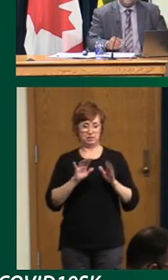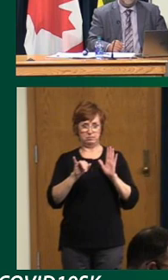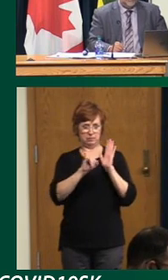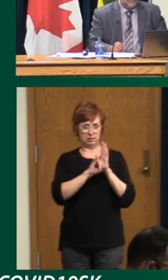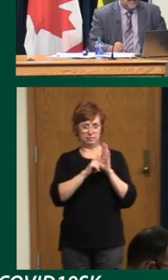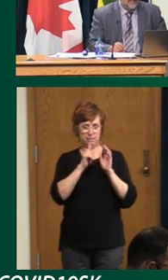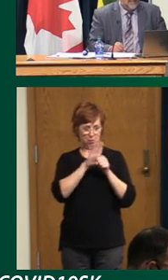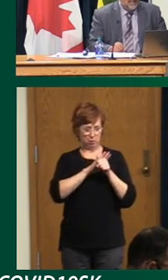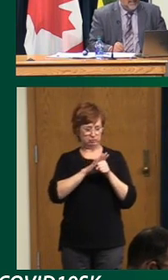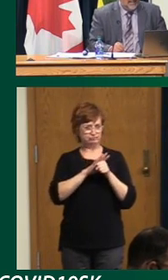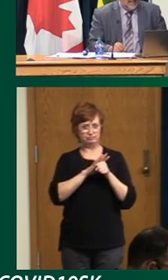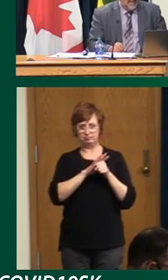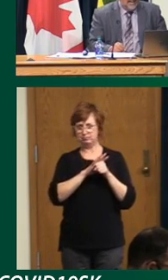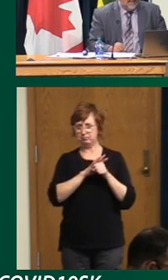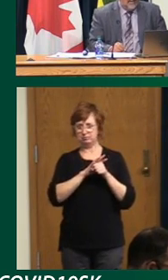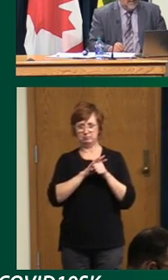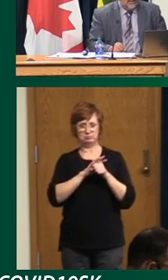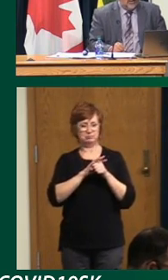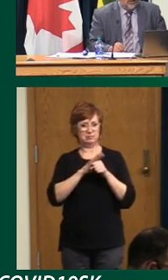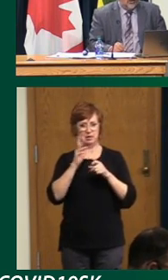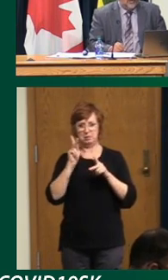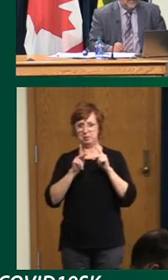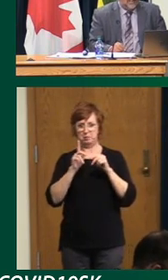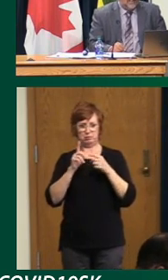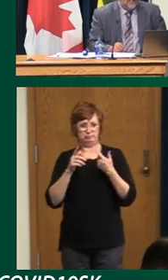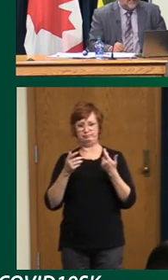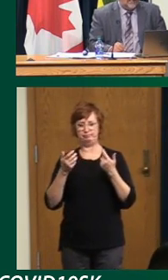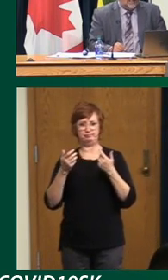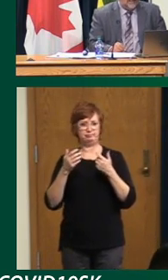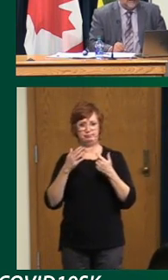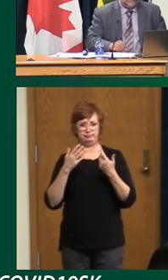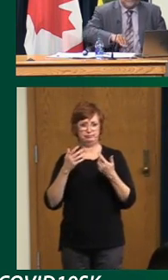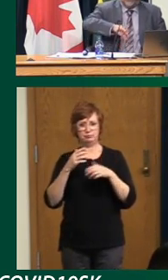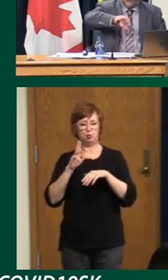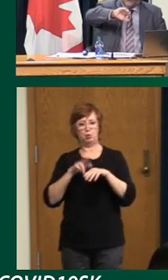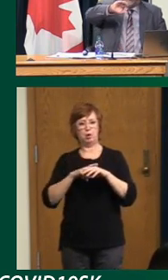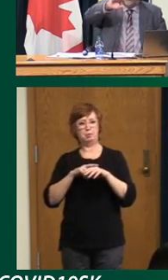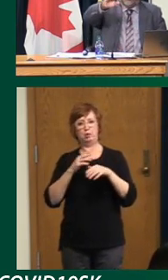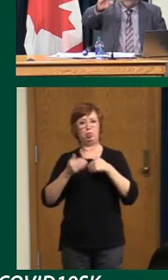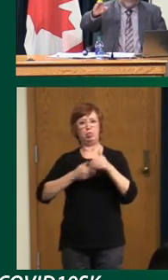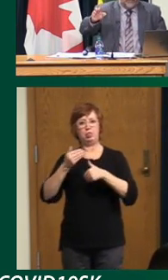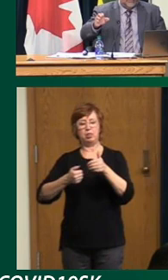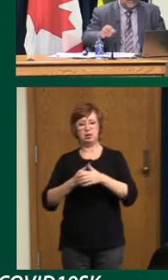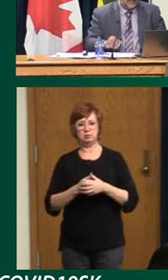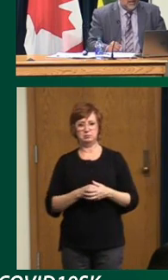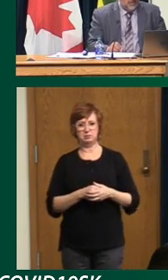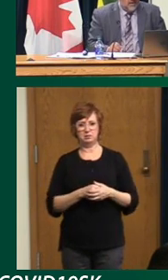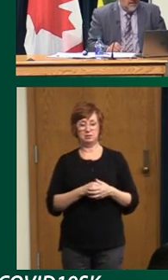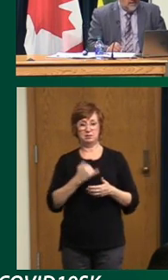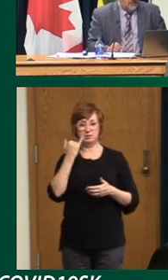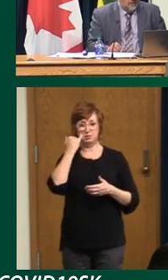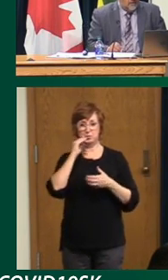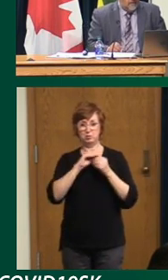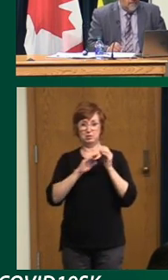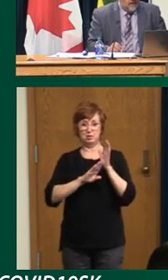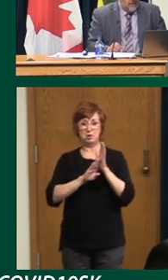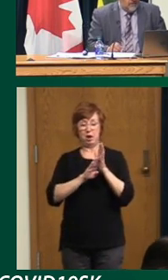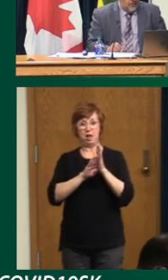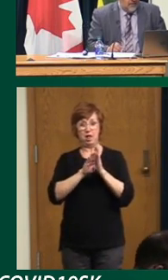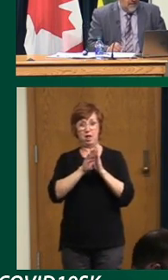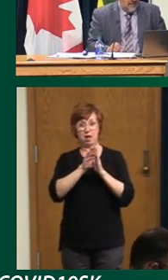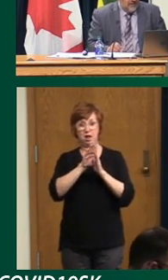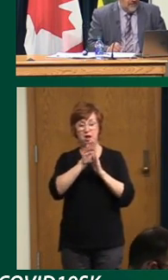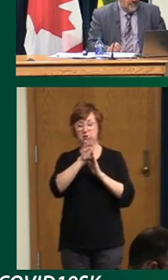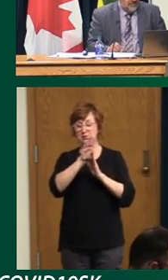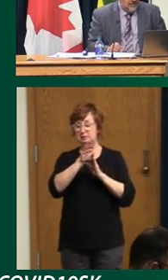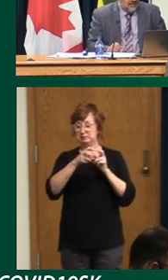contact tracing is very challenging. And the longer we stay in this, the longer it's going to be to turn things around. So if